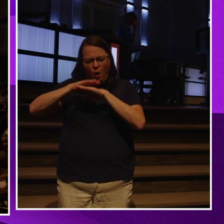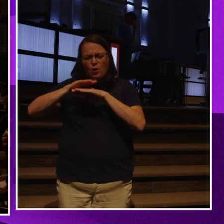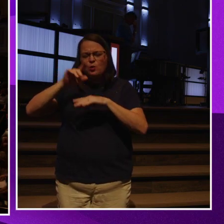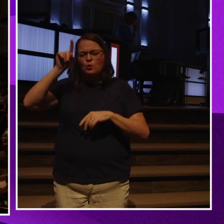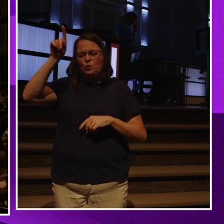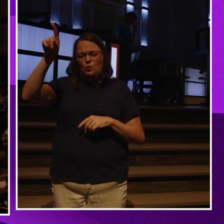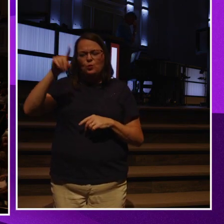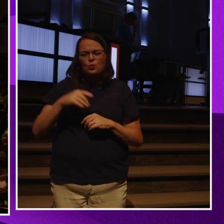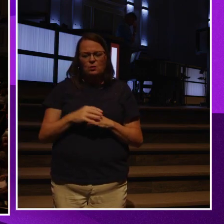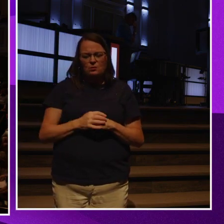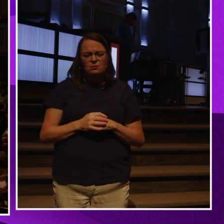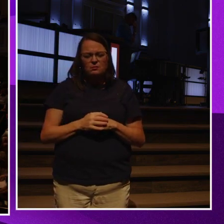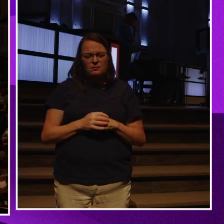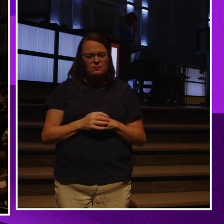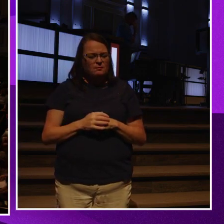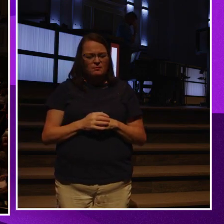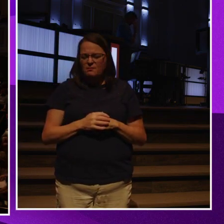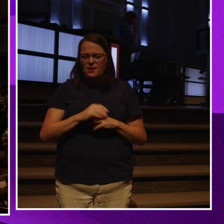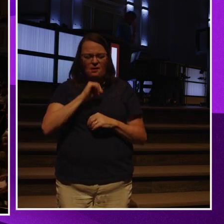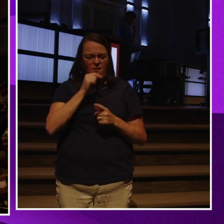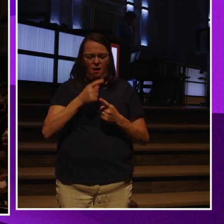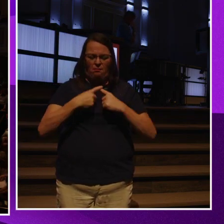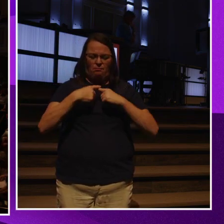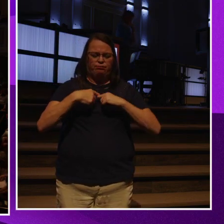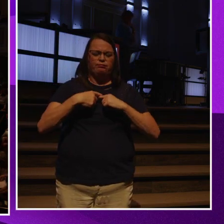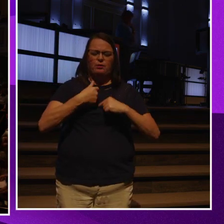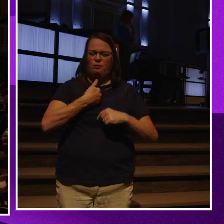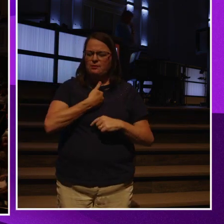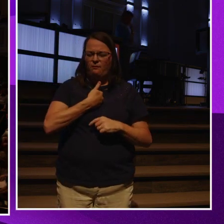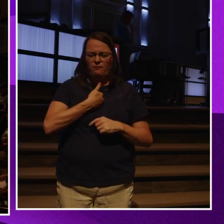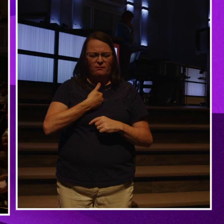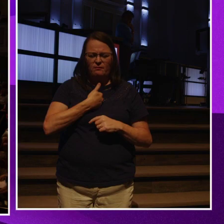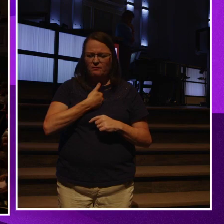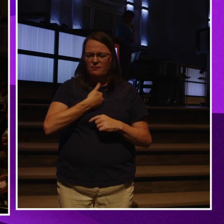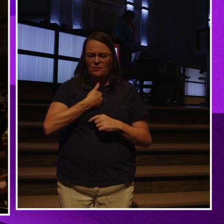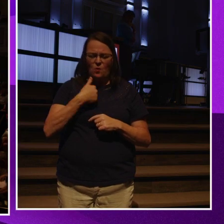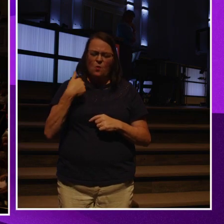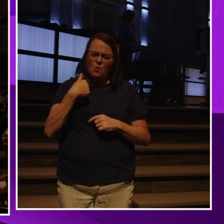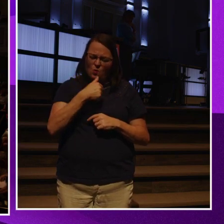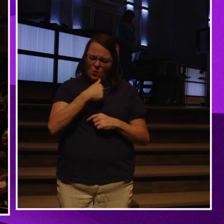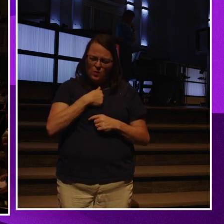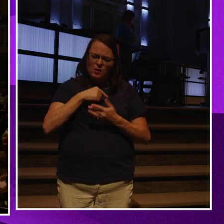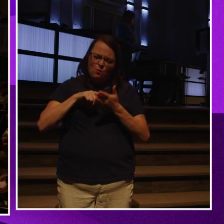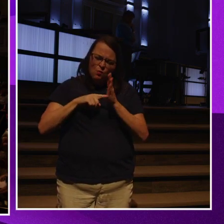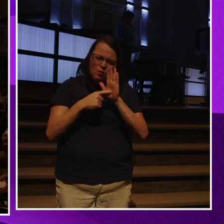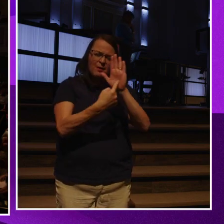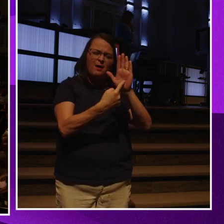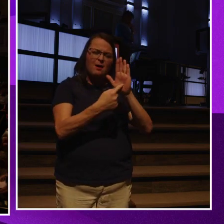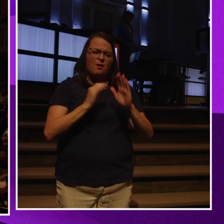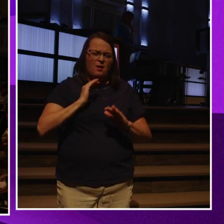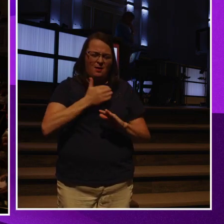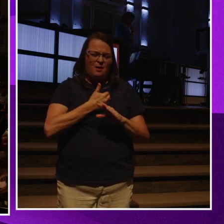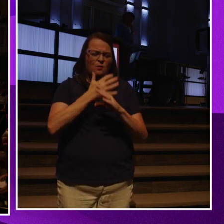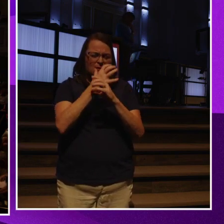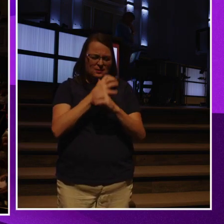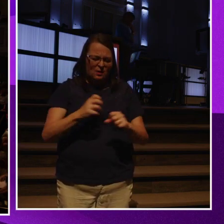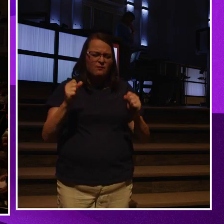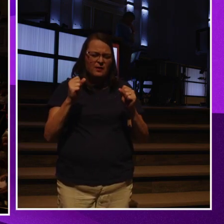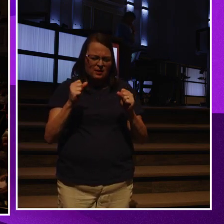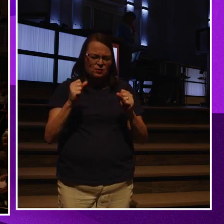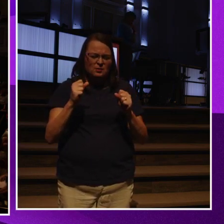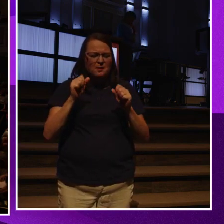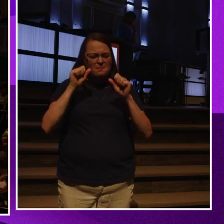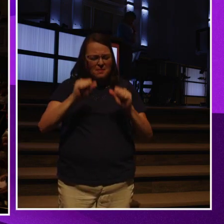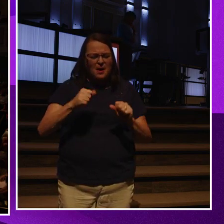you, not on us. As we work out our salvation, may we